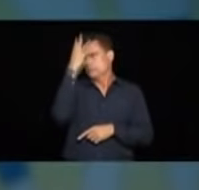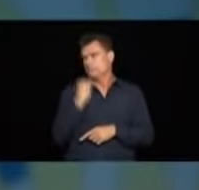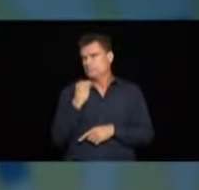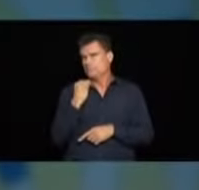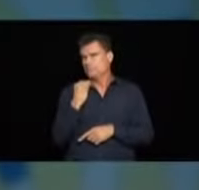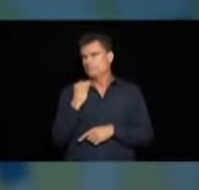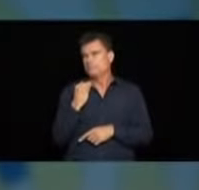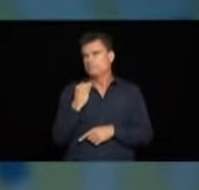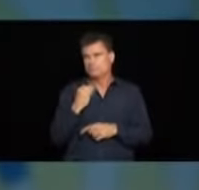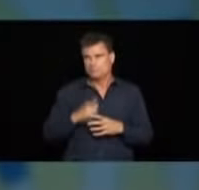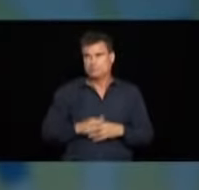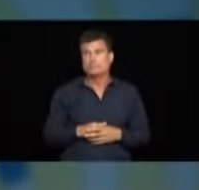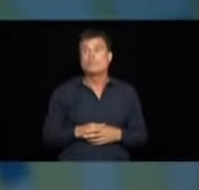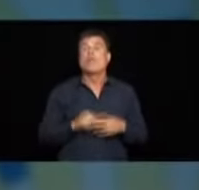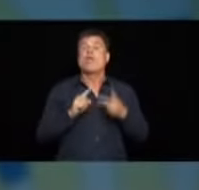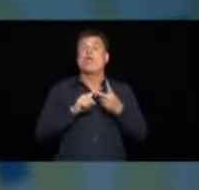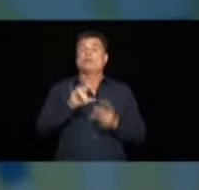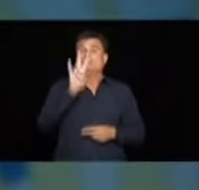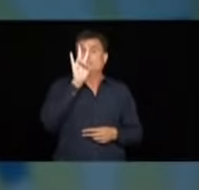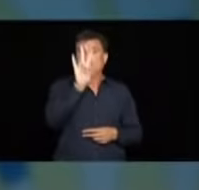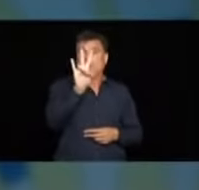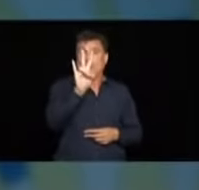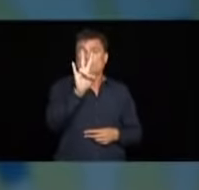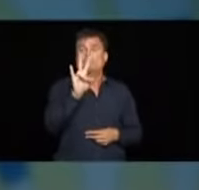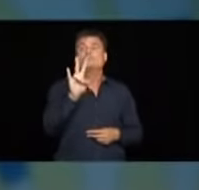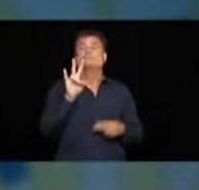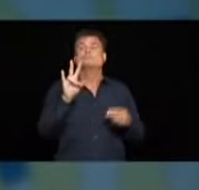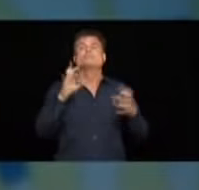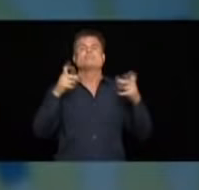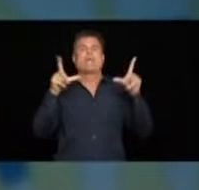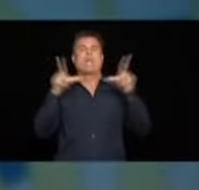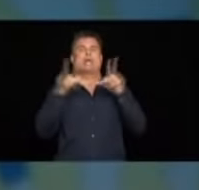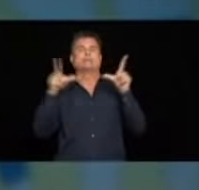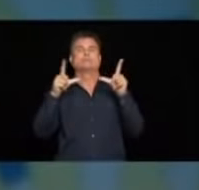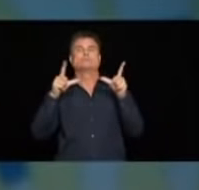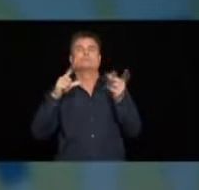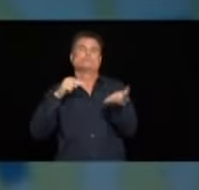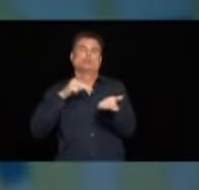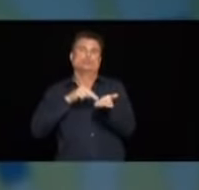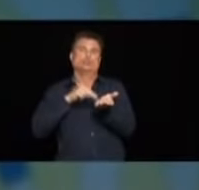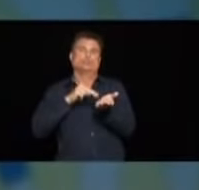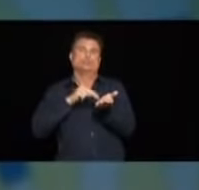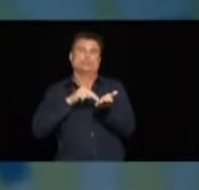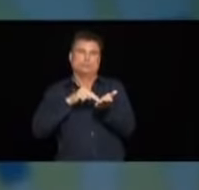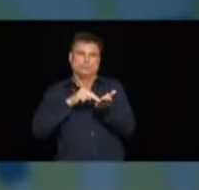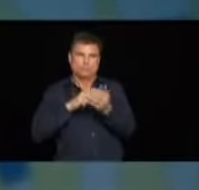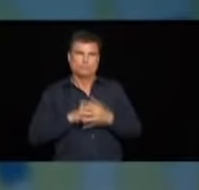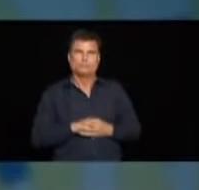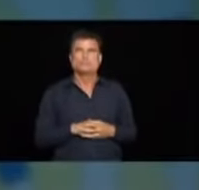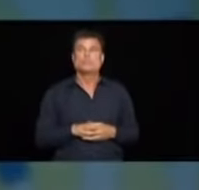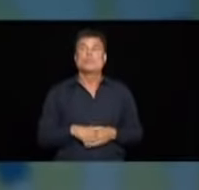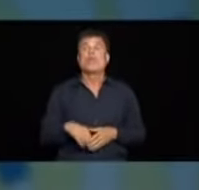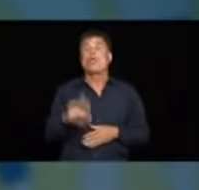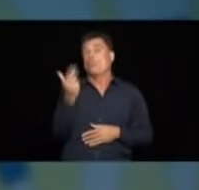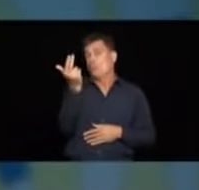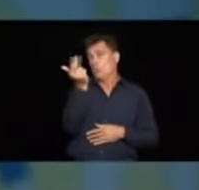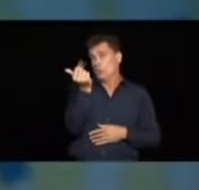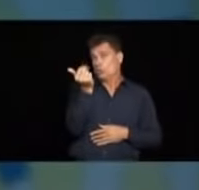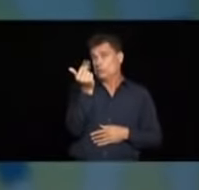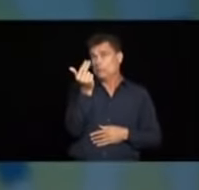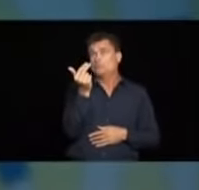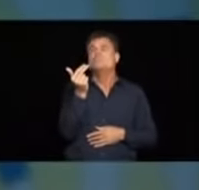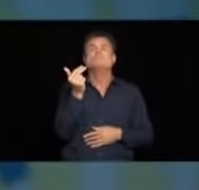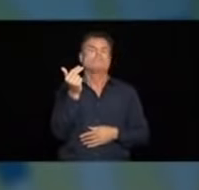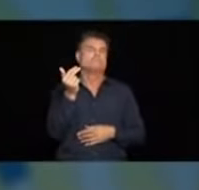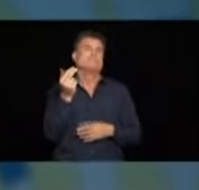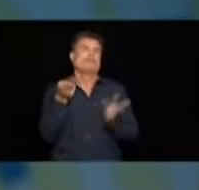perioperative registered nurses, 7 perioperative licensed practical nurses, 13 post-anesthetic recovery registered nurses, and 24